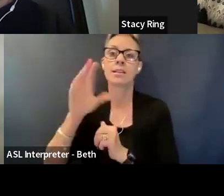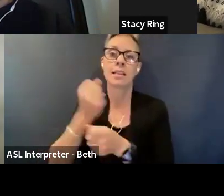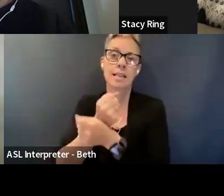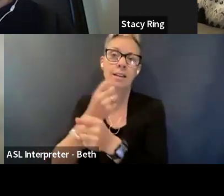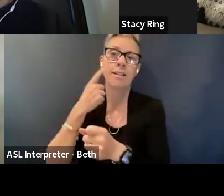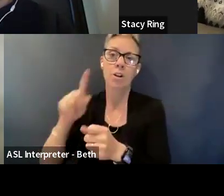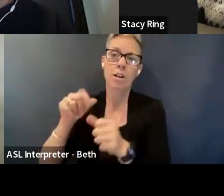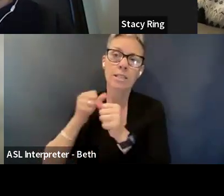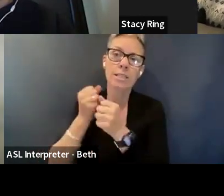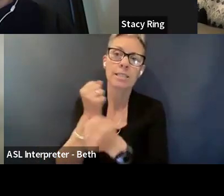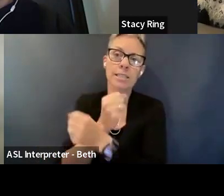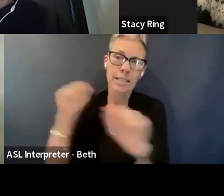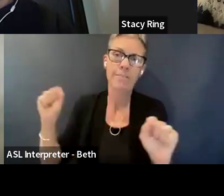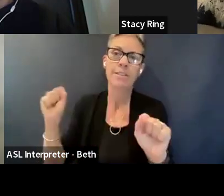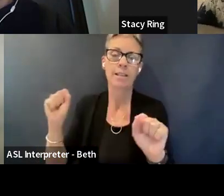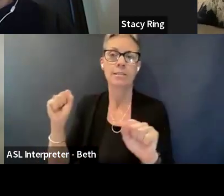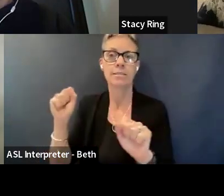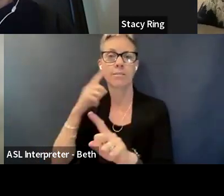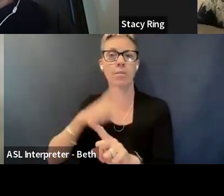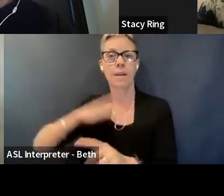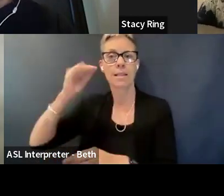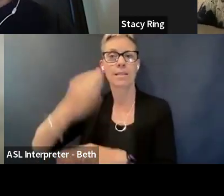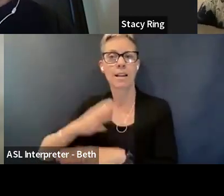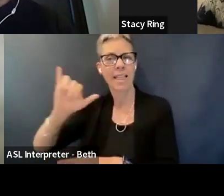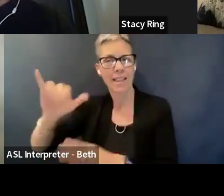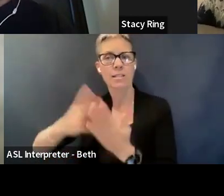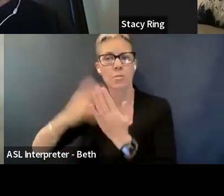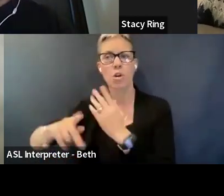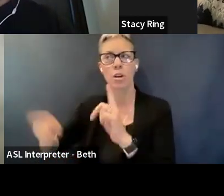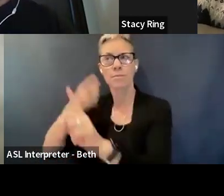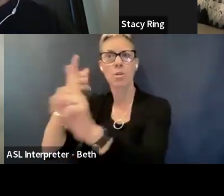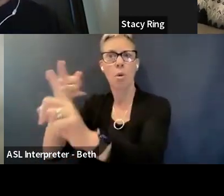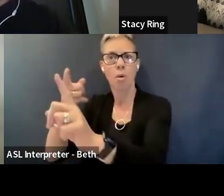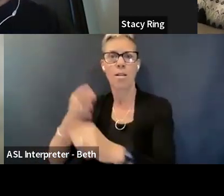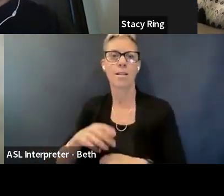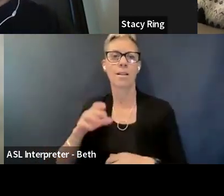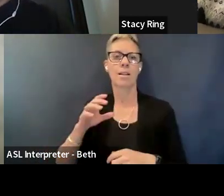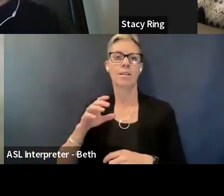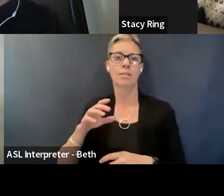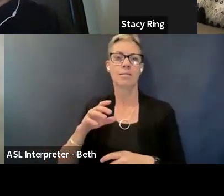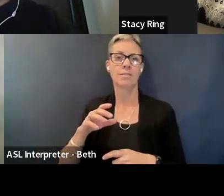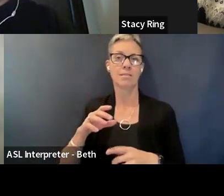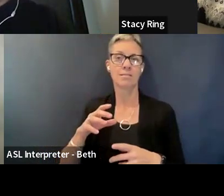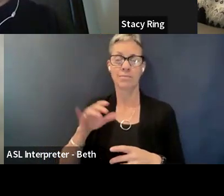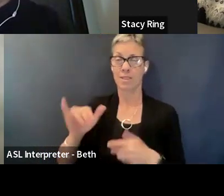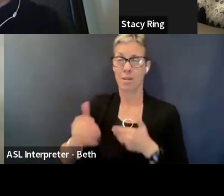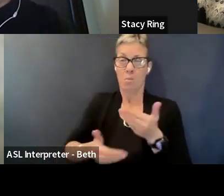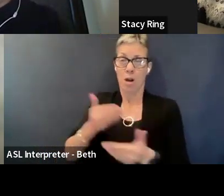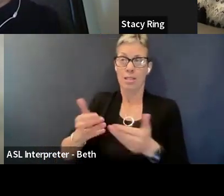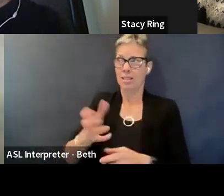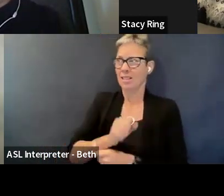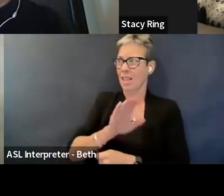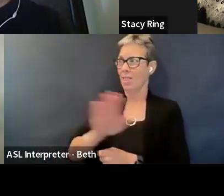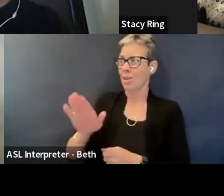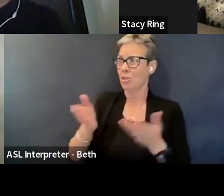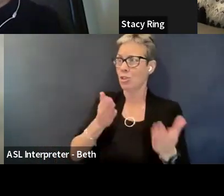are exactly what the SCL program is intended to do. To get this, the process to get these services